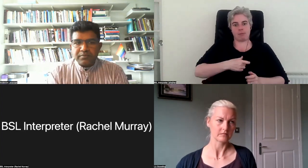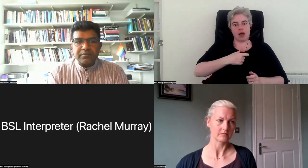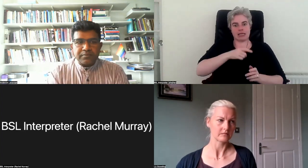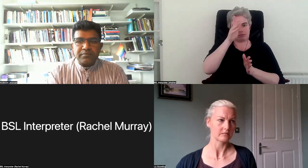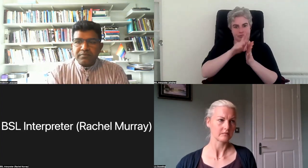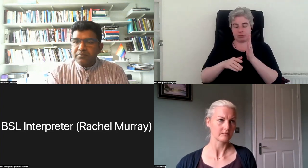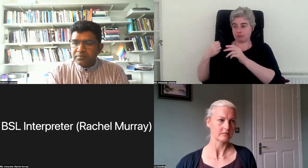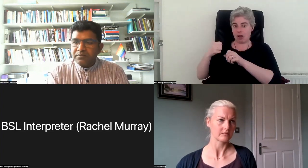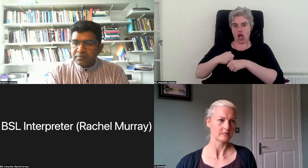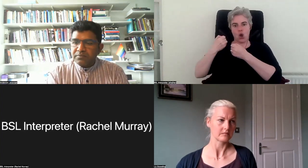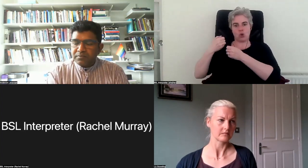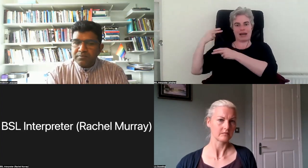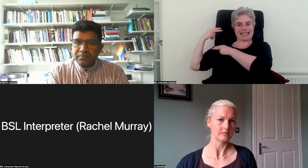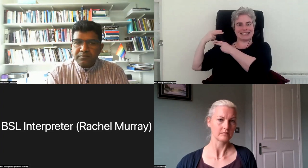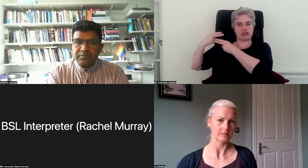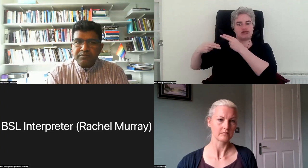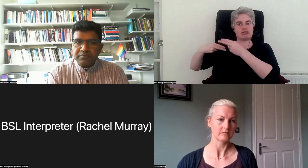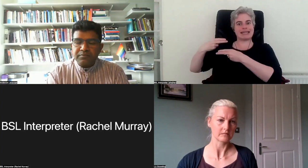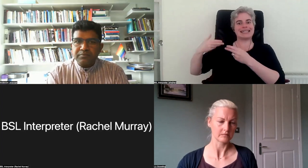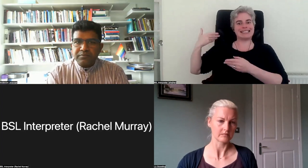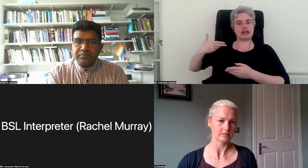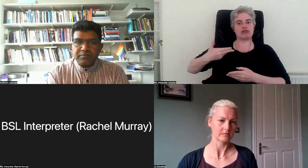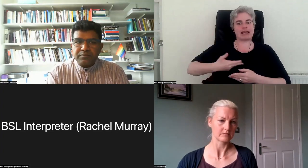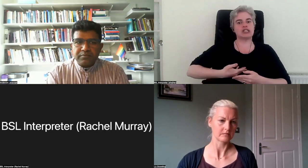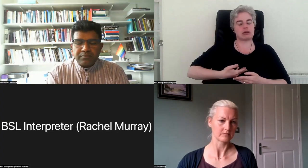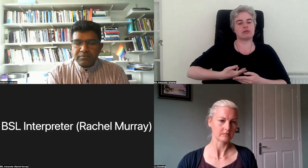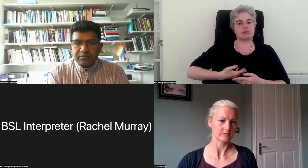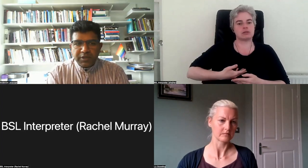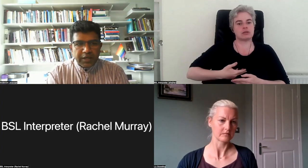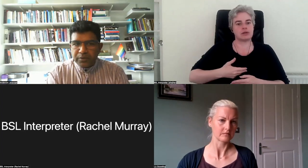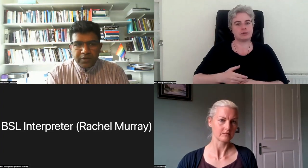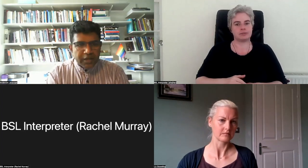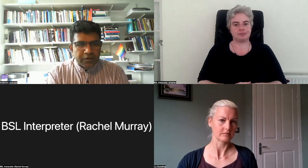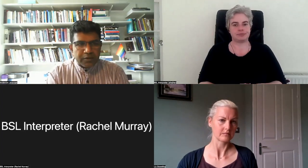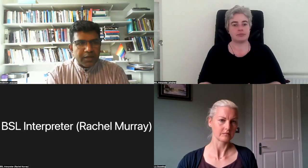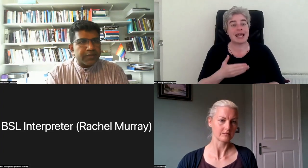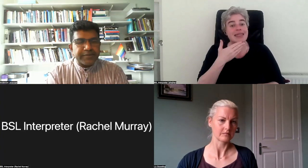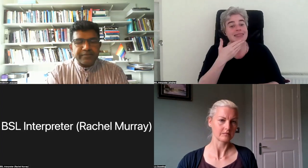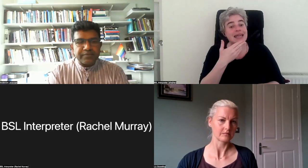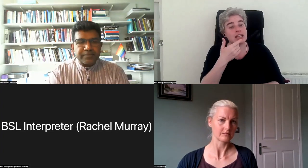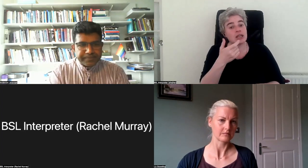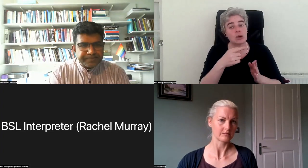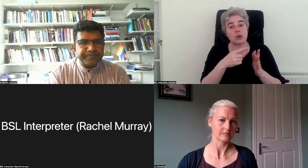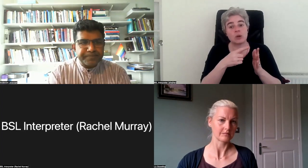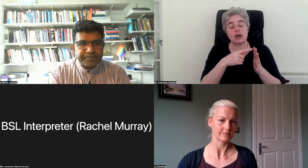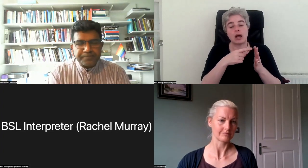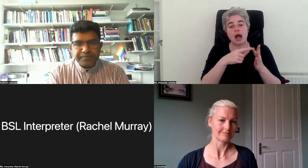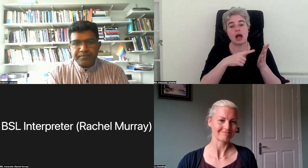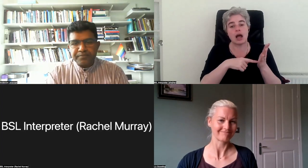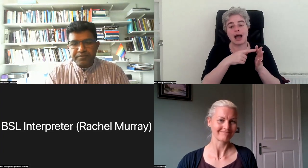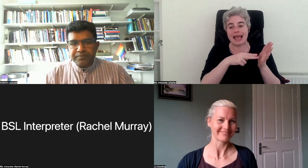generations of my own ancestry. Thank you. Thank you. Thank you, Eileen.